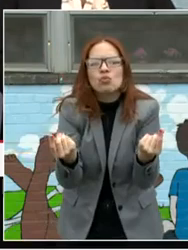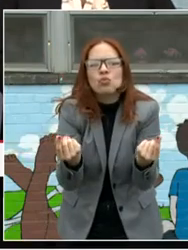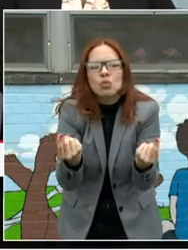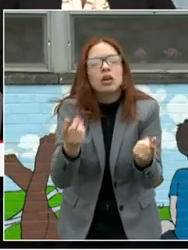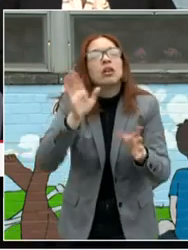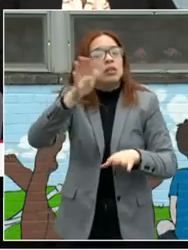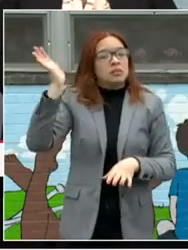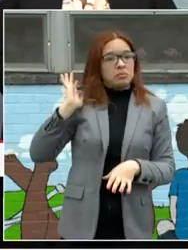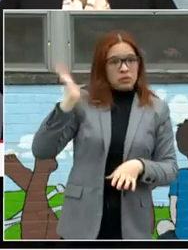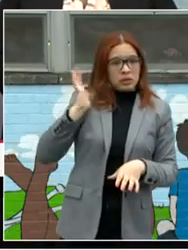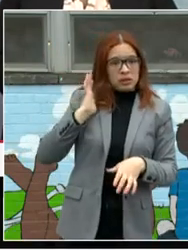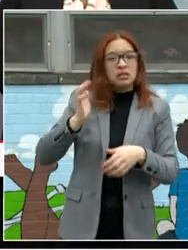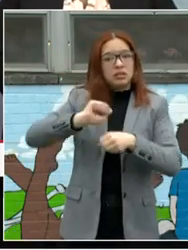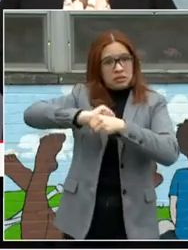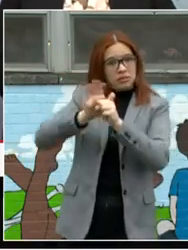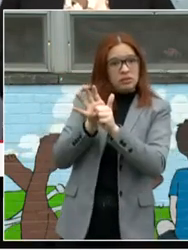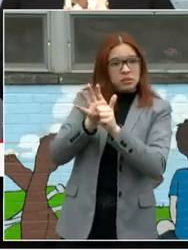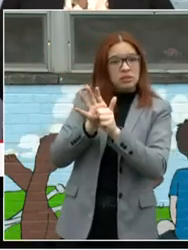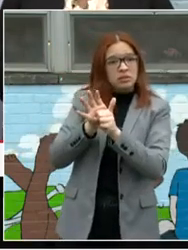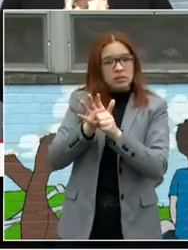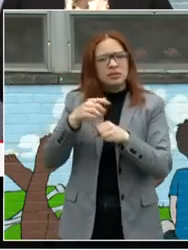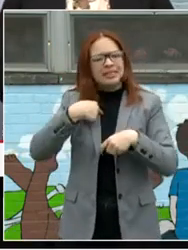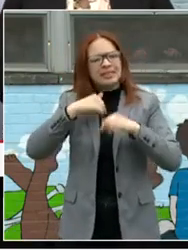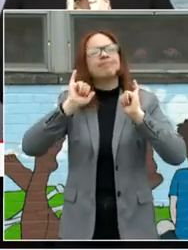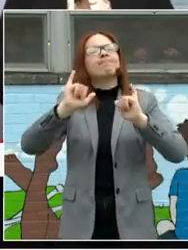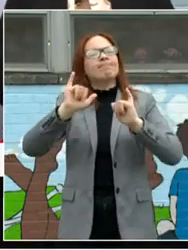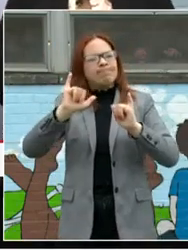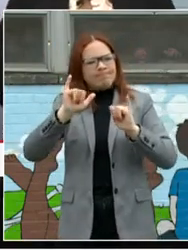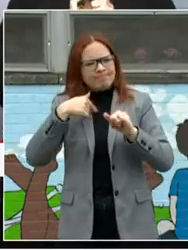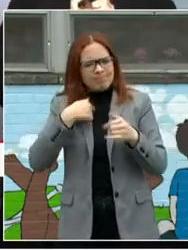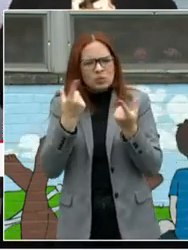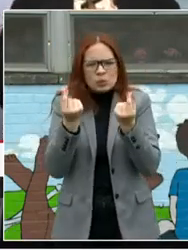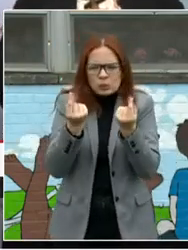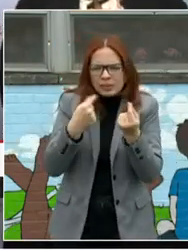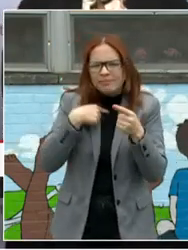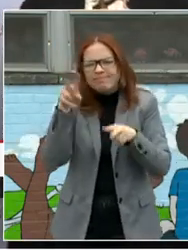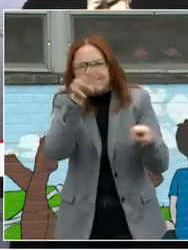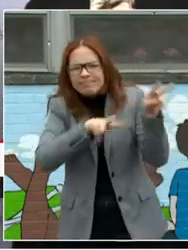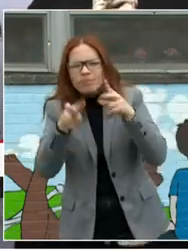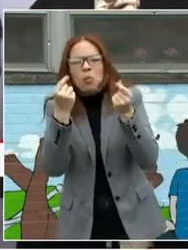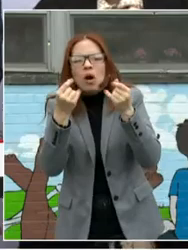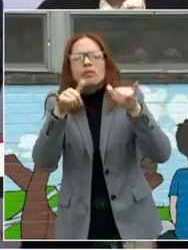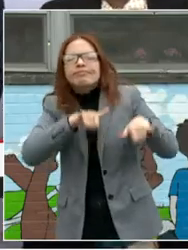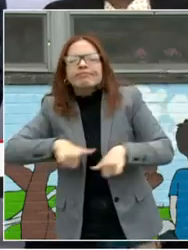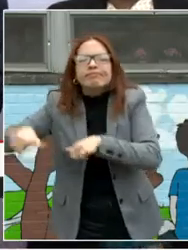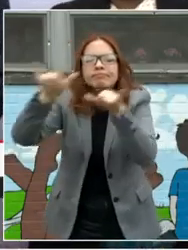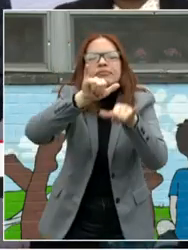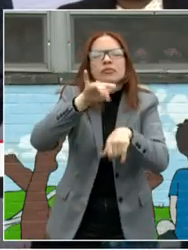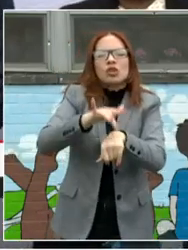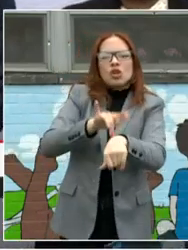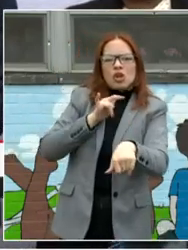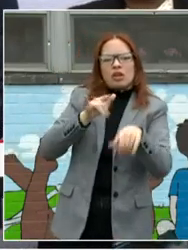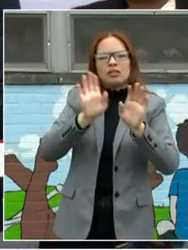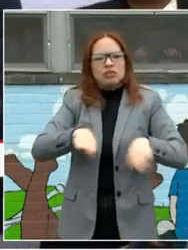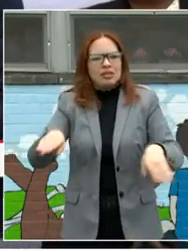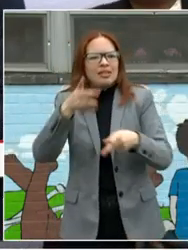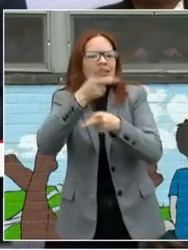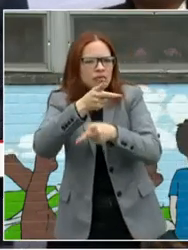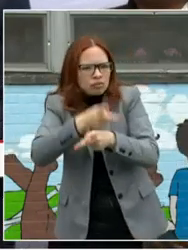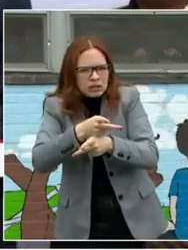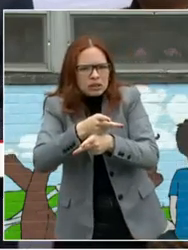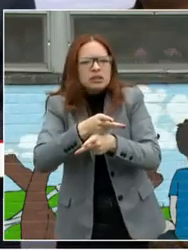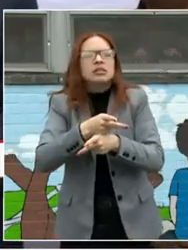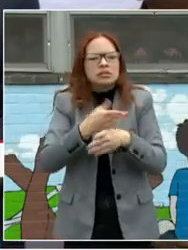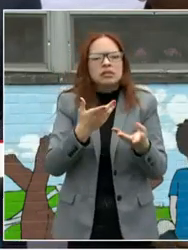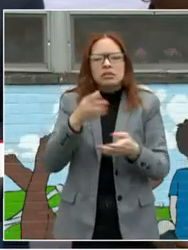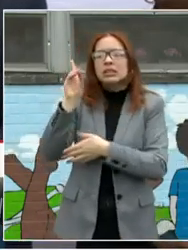pandemic, we made an intentional move to stabilize our early child care sector. DC's commitment